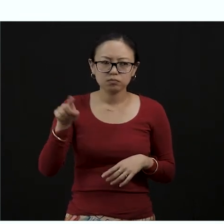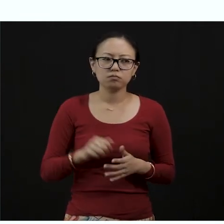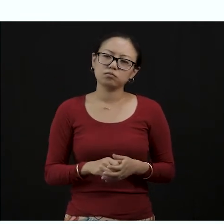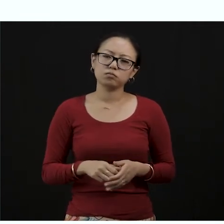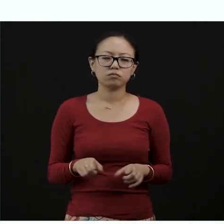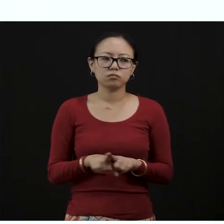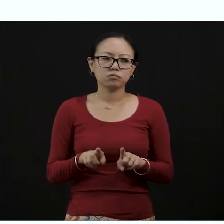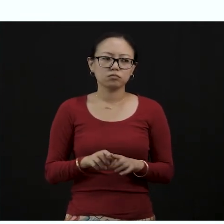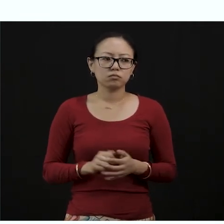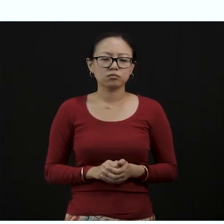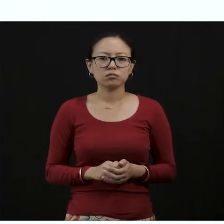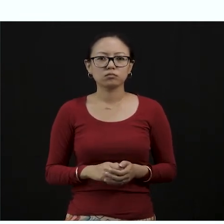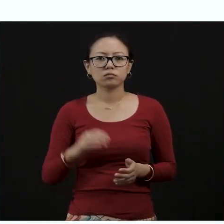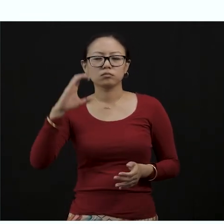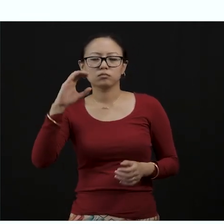Cylinder.